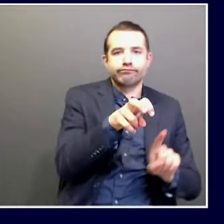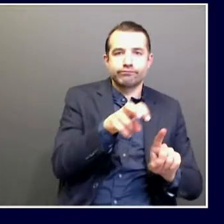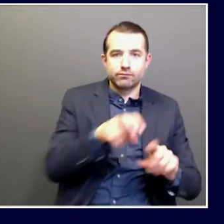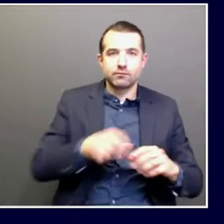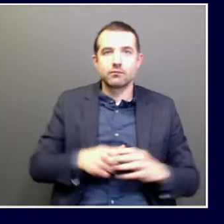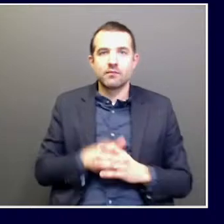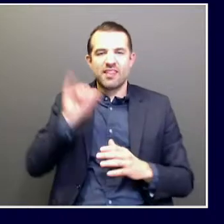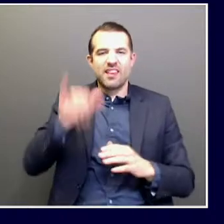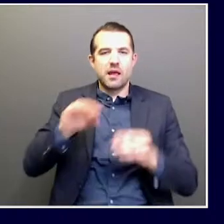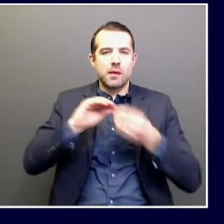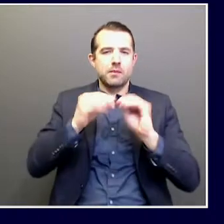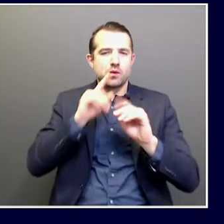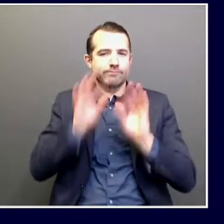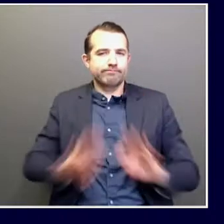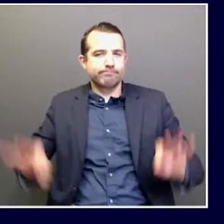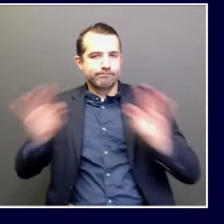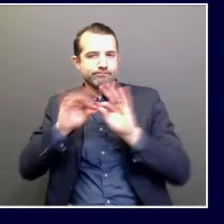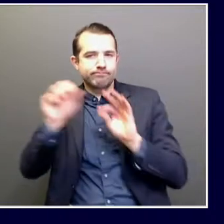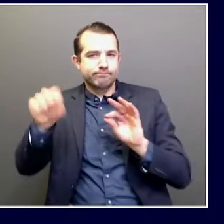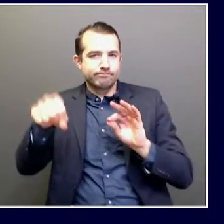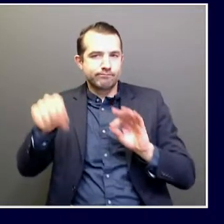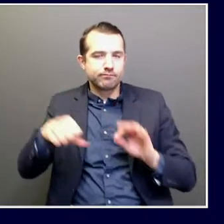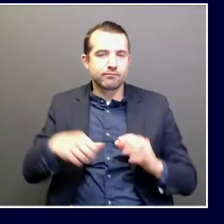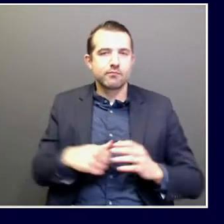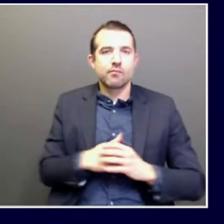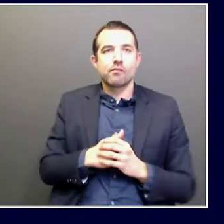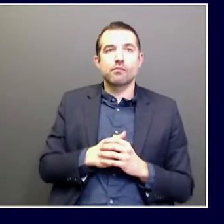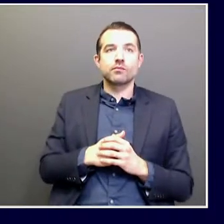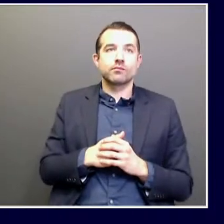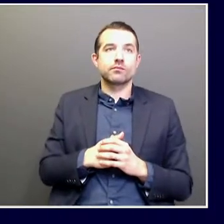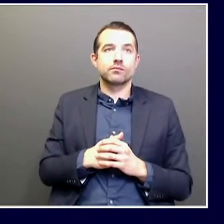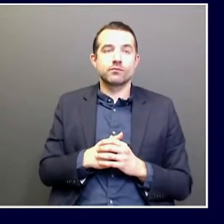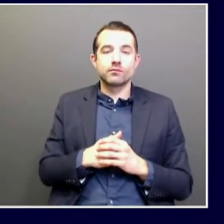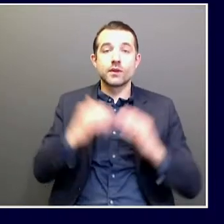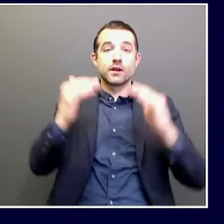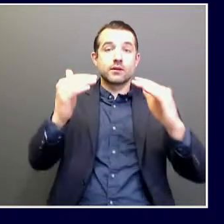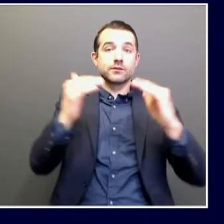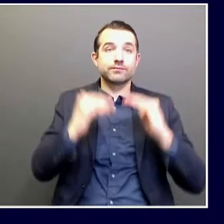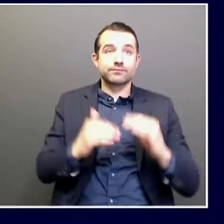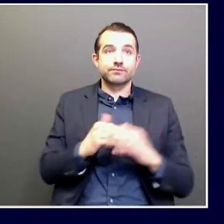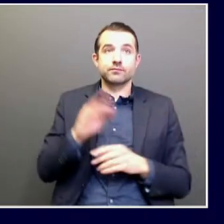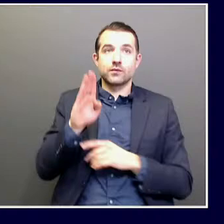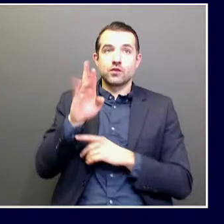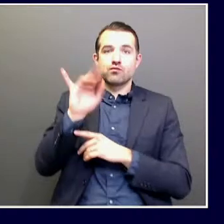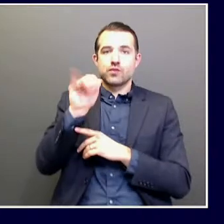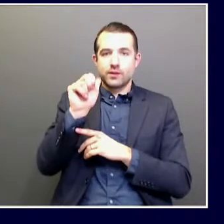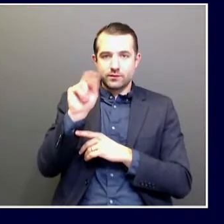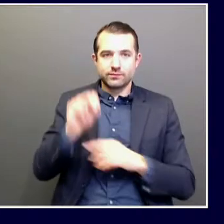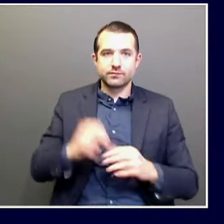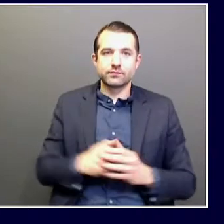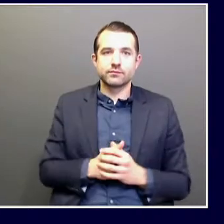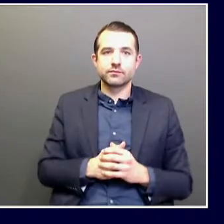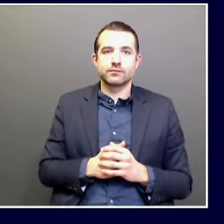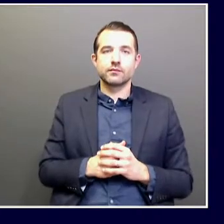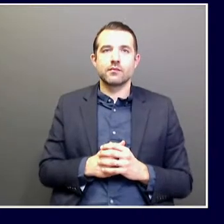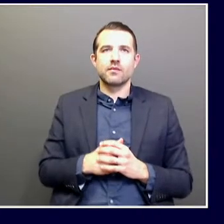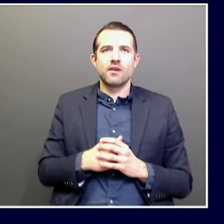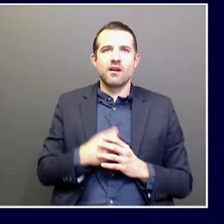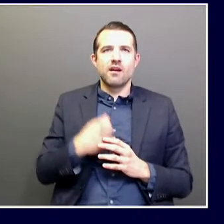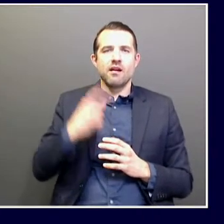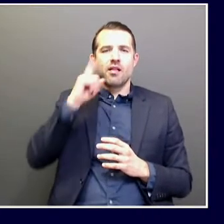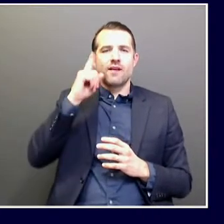on. Let me go over to Brian Sullivan next. Thank you, Dr. Shah. This one is probably for Commissioner Lambrou.